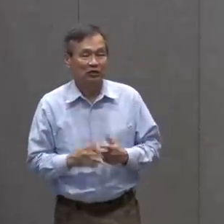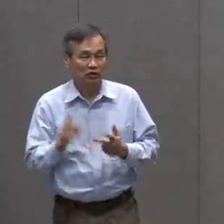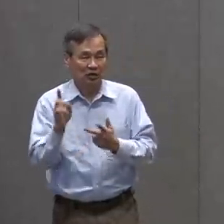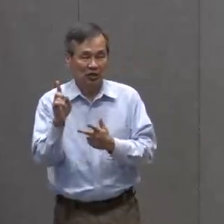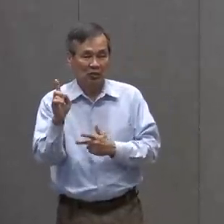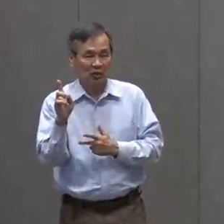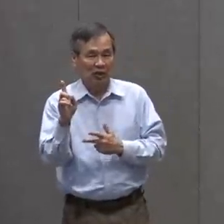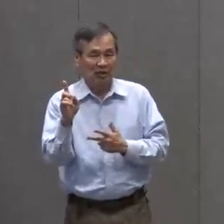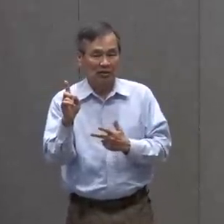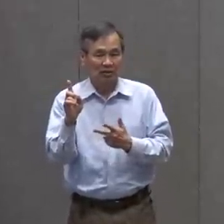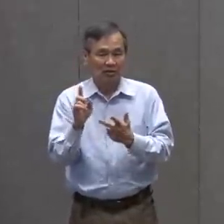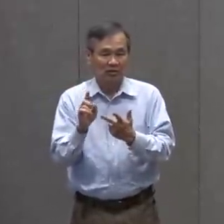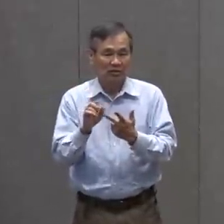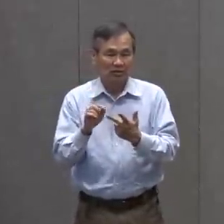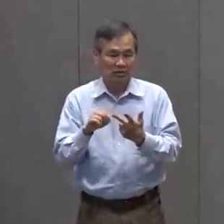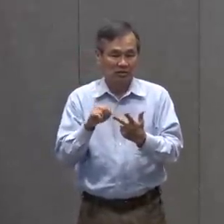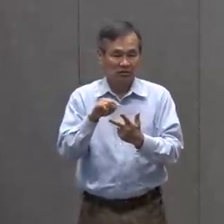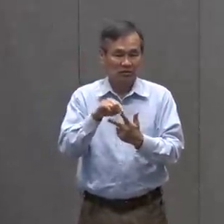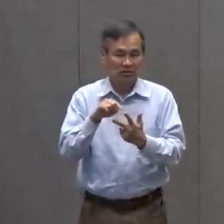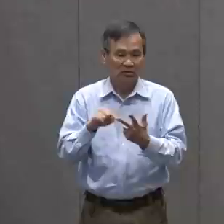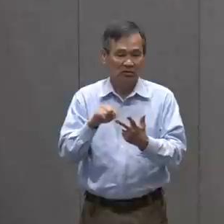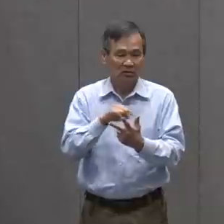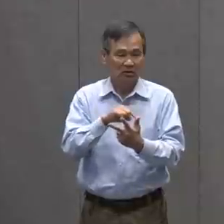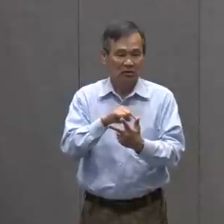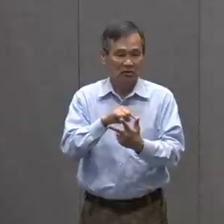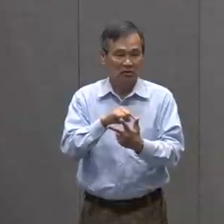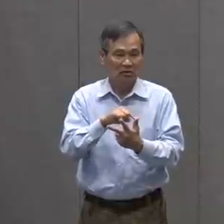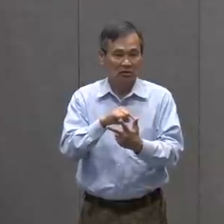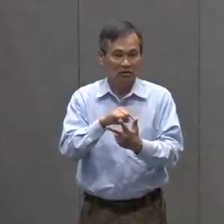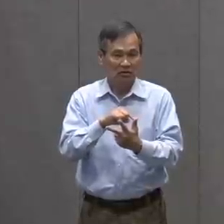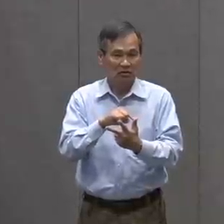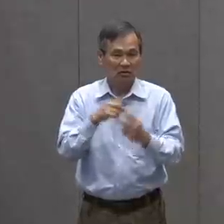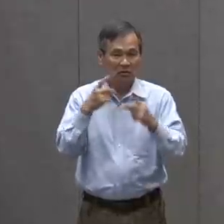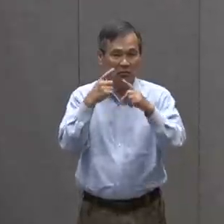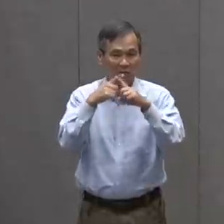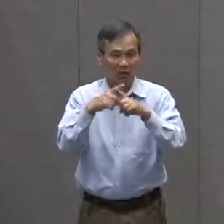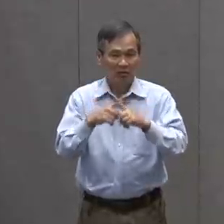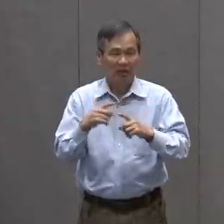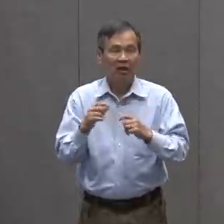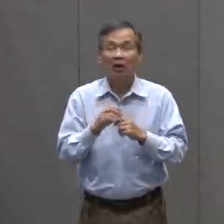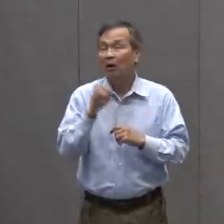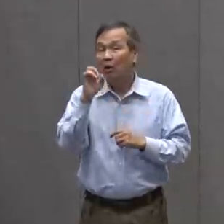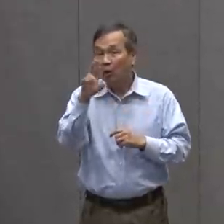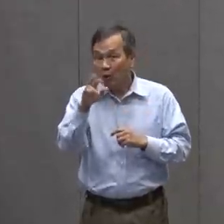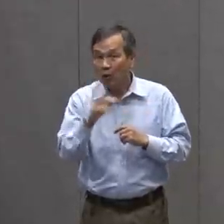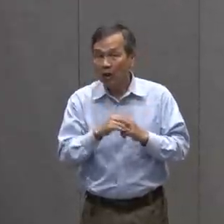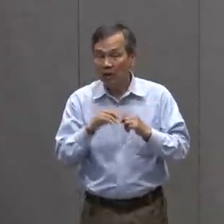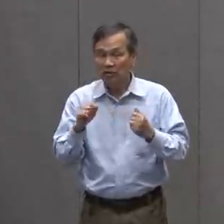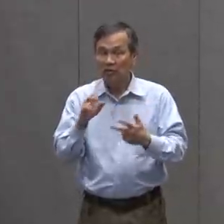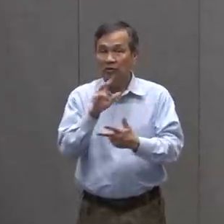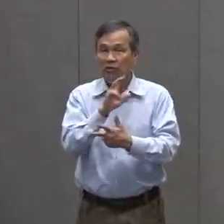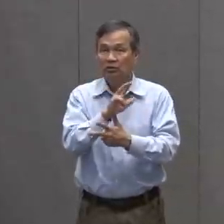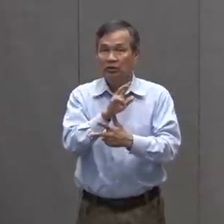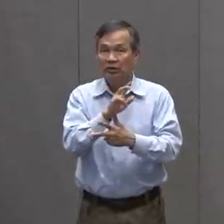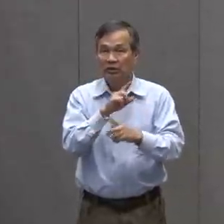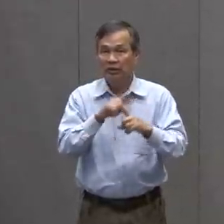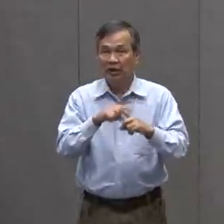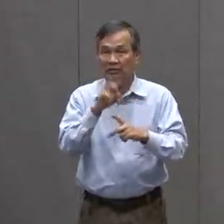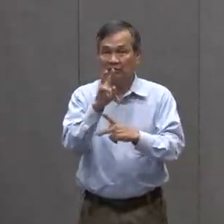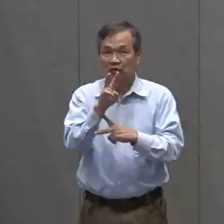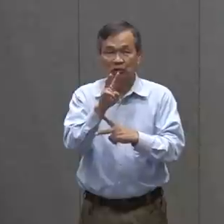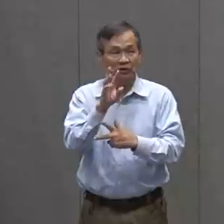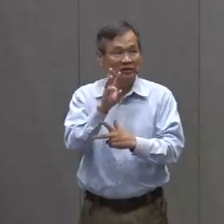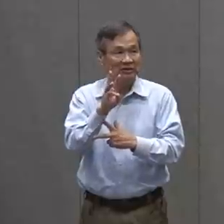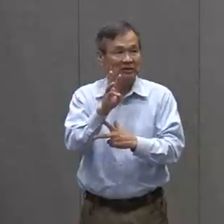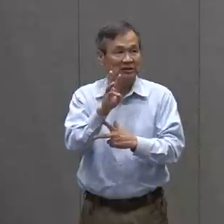and multiply it by either the 2 or the 3 and again get that same number. Or I could do 3 times 2, which was 6, which